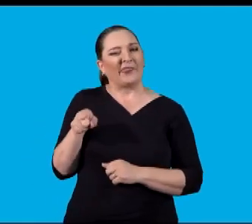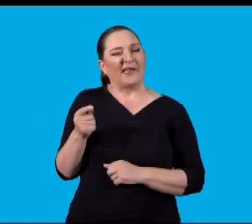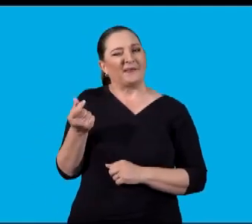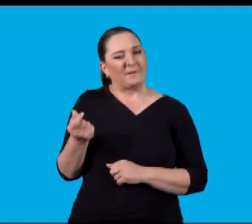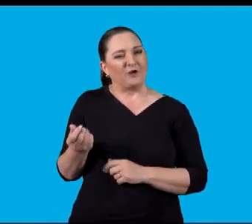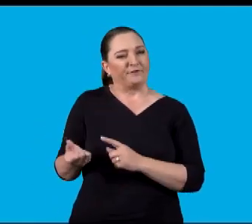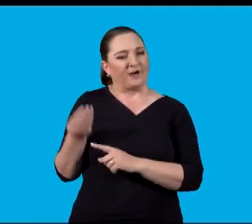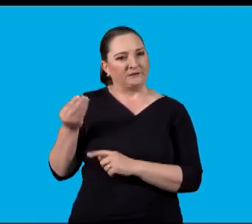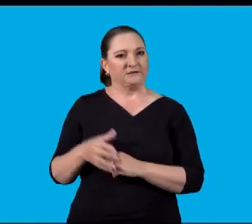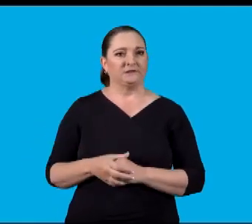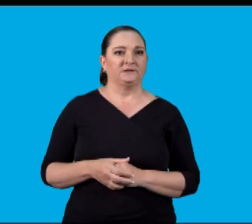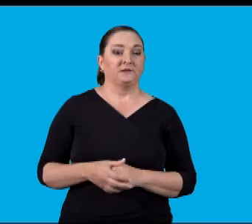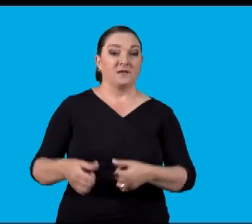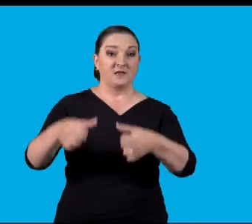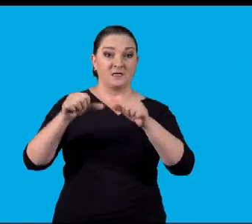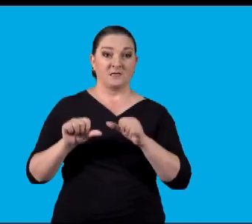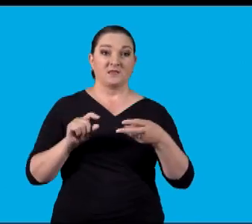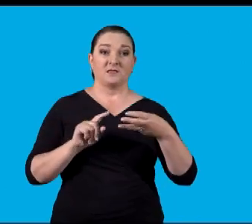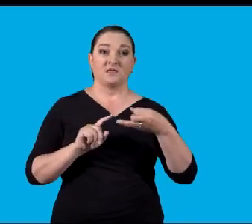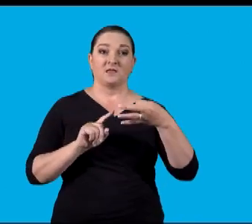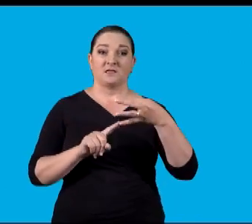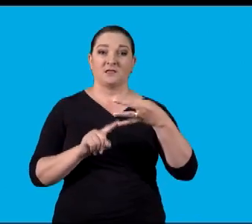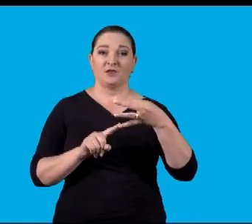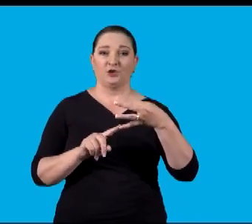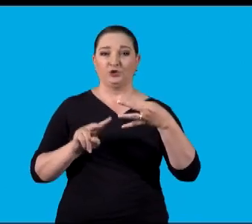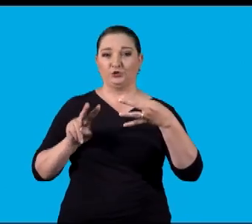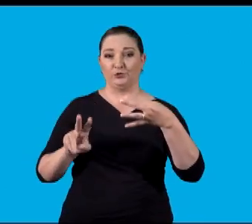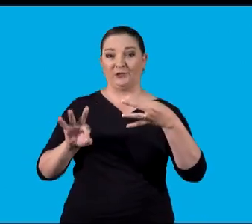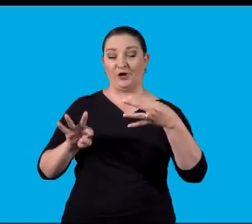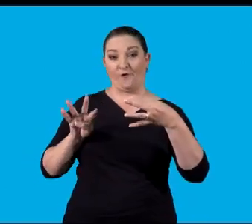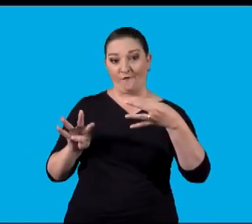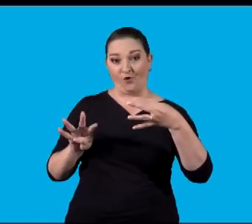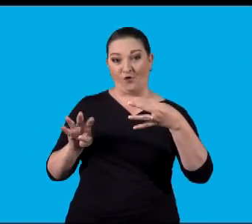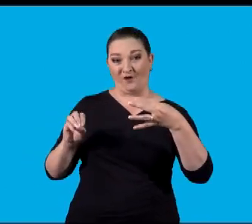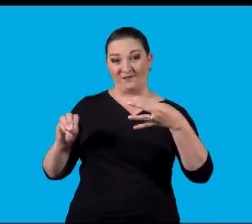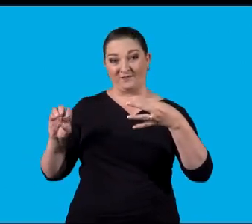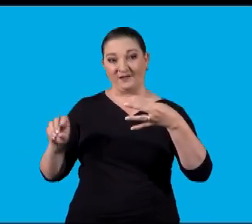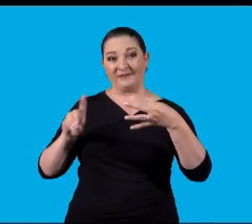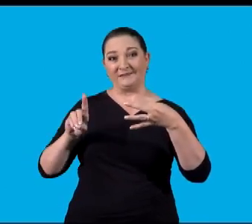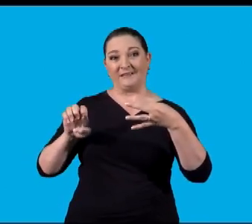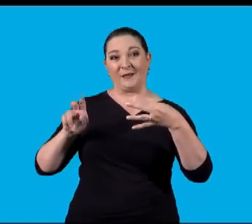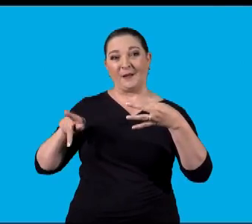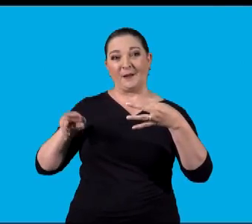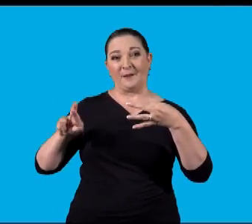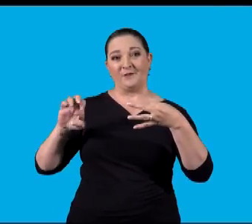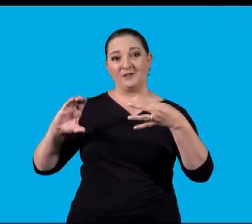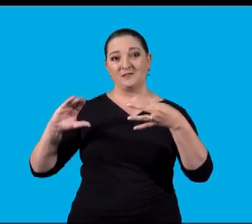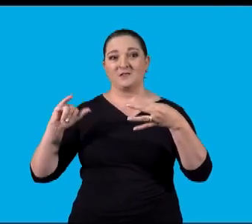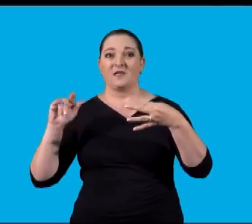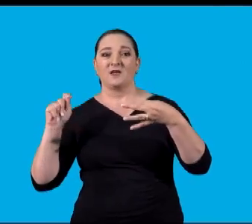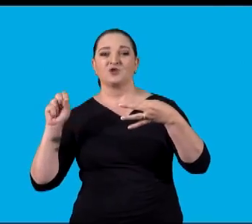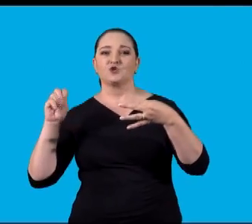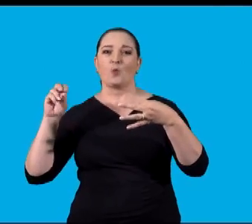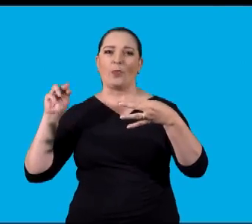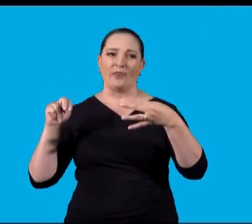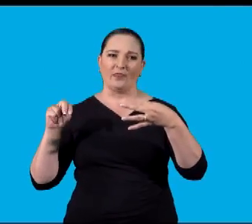amount. And then depreciation, 234,000. So I'll come here, my depreciation is